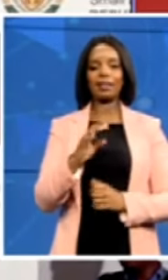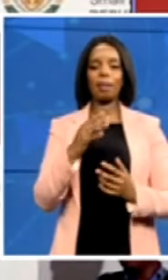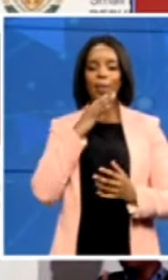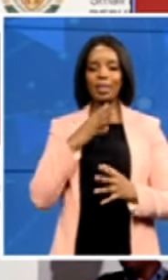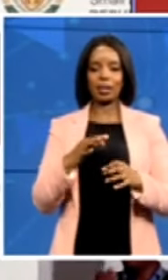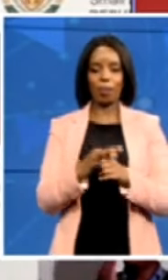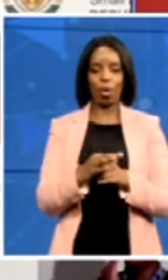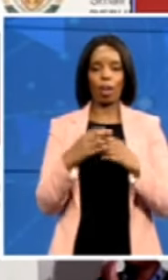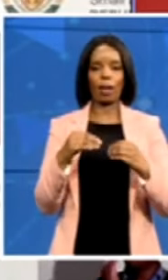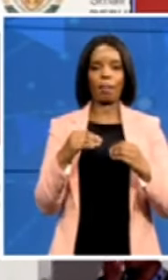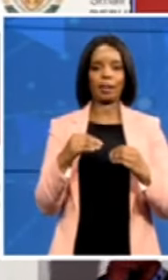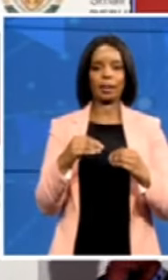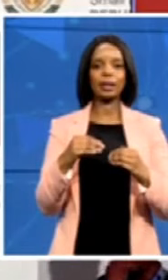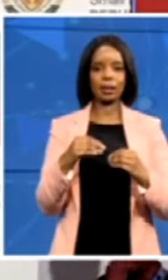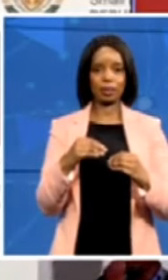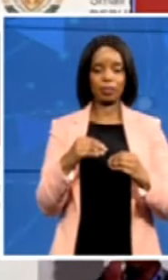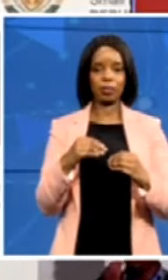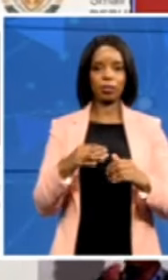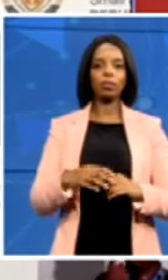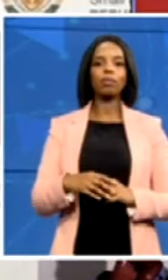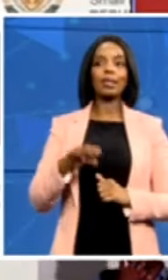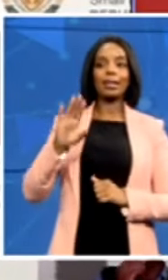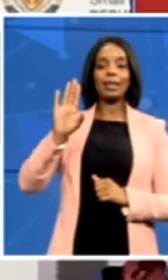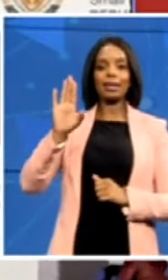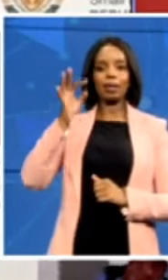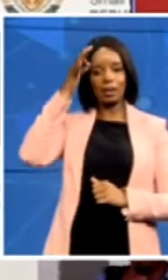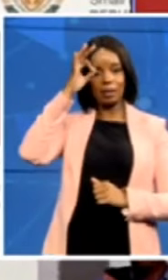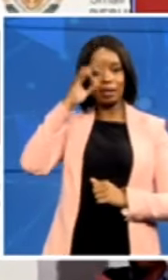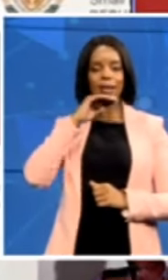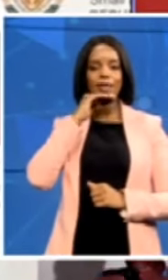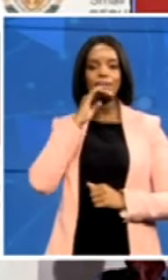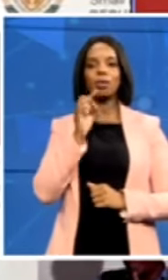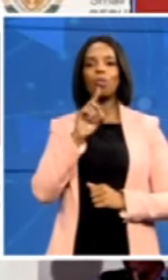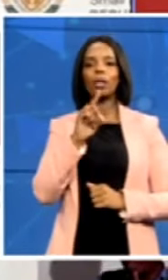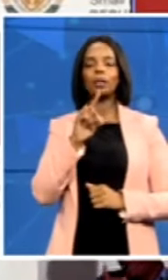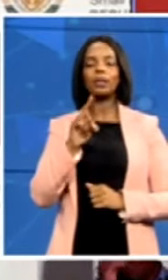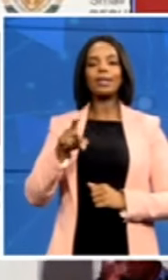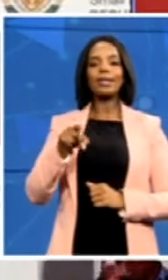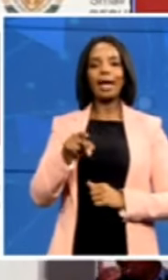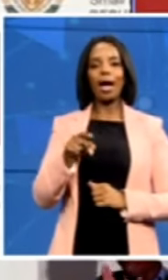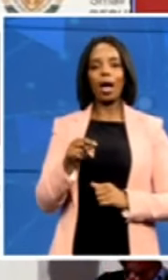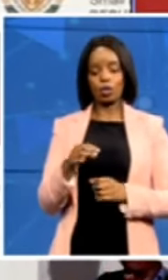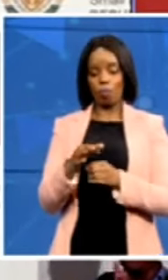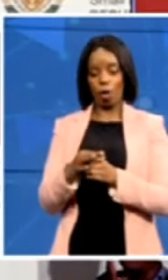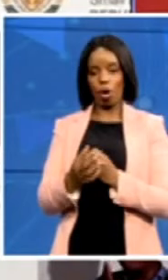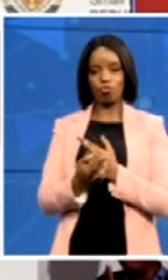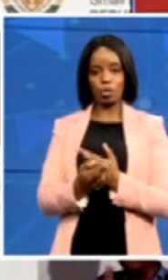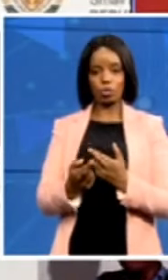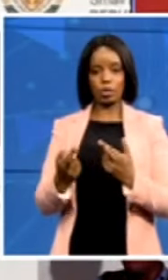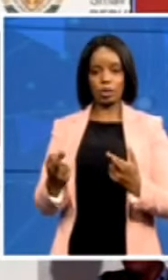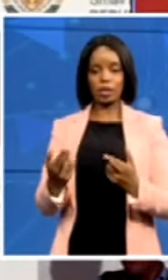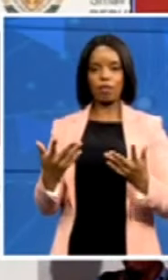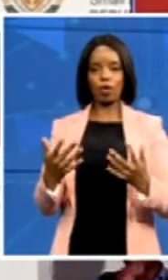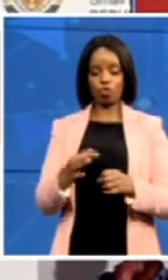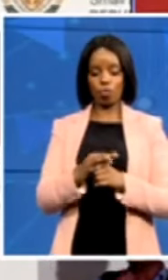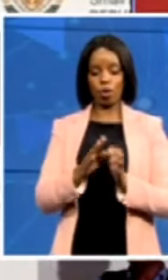for more resources towards the small business development and the access to market, it means that we really have to